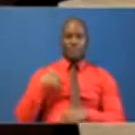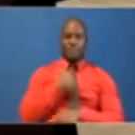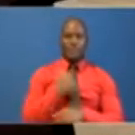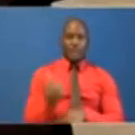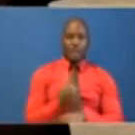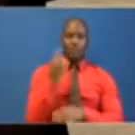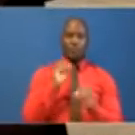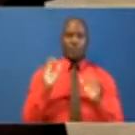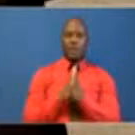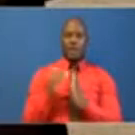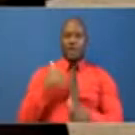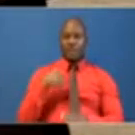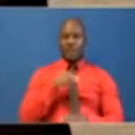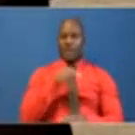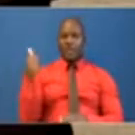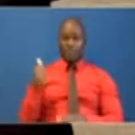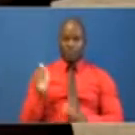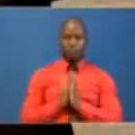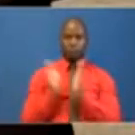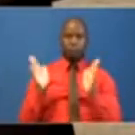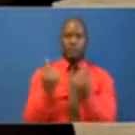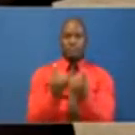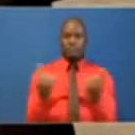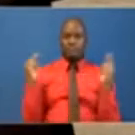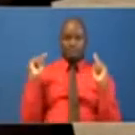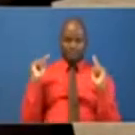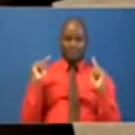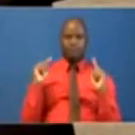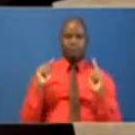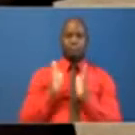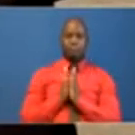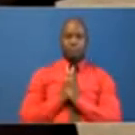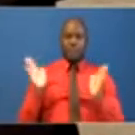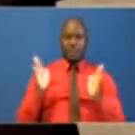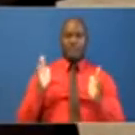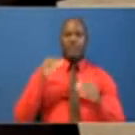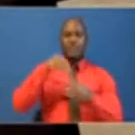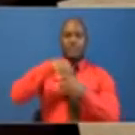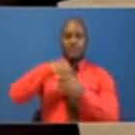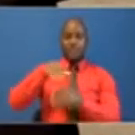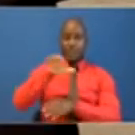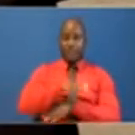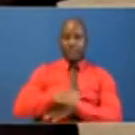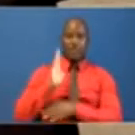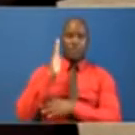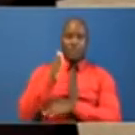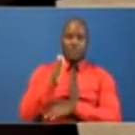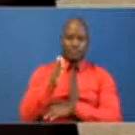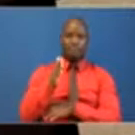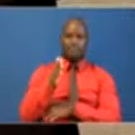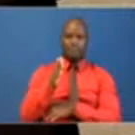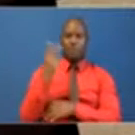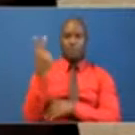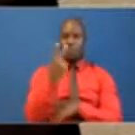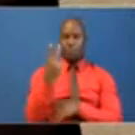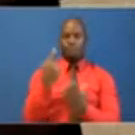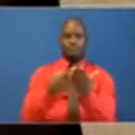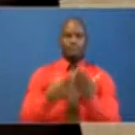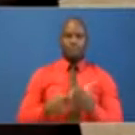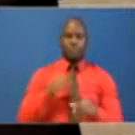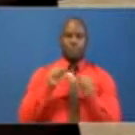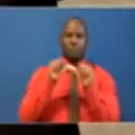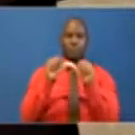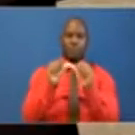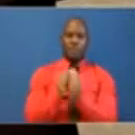alone we have an entire panel it's an expansive campus inside there will be two debates that will be going